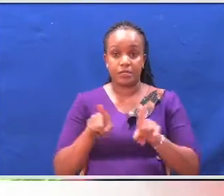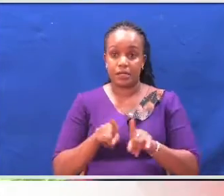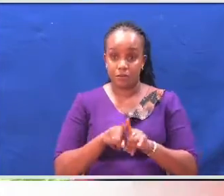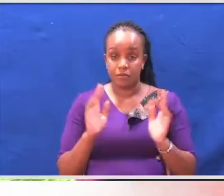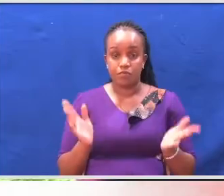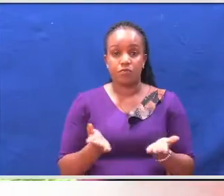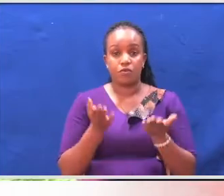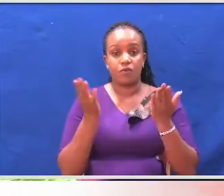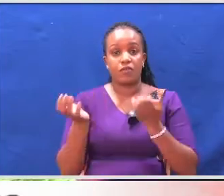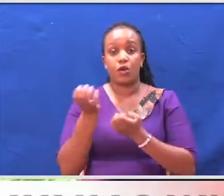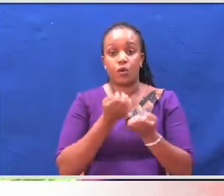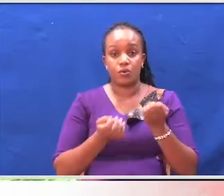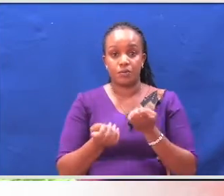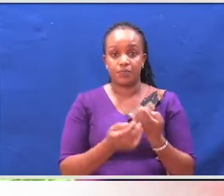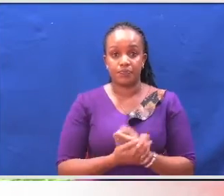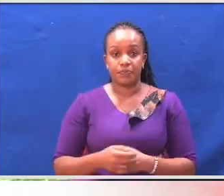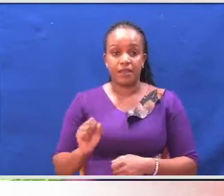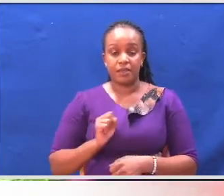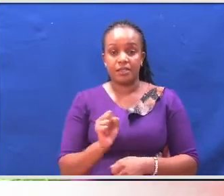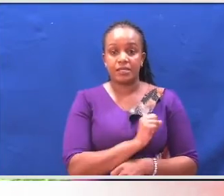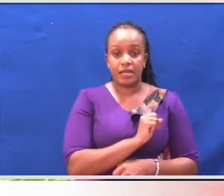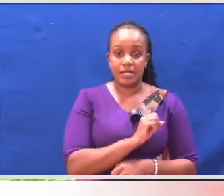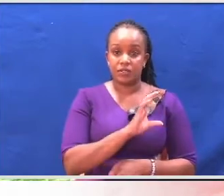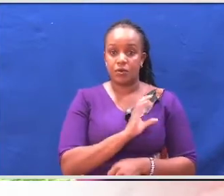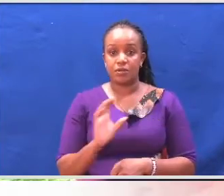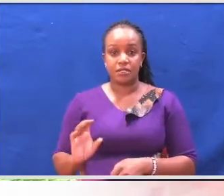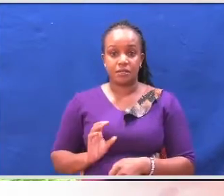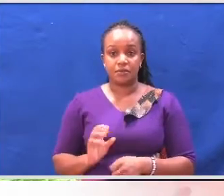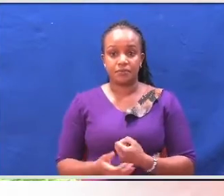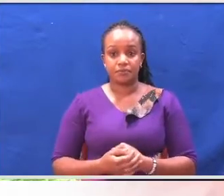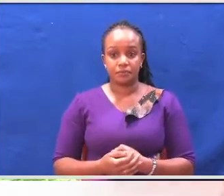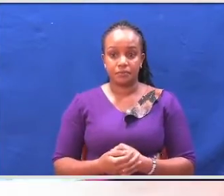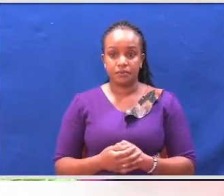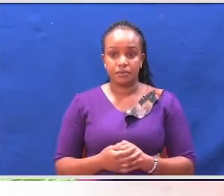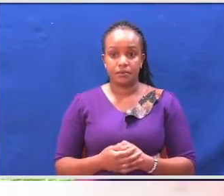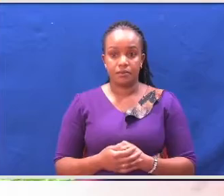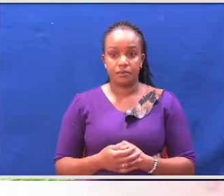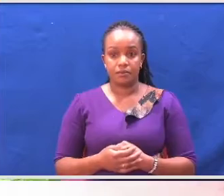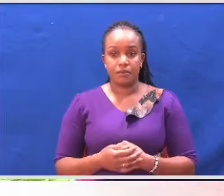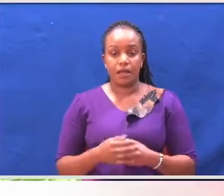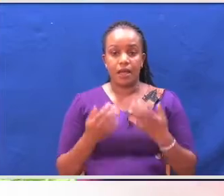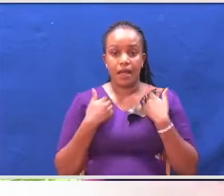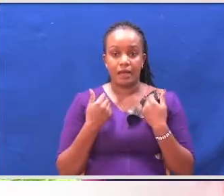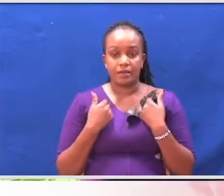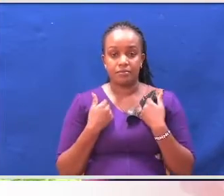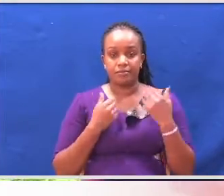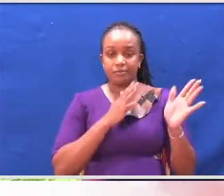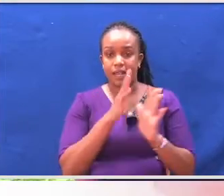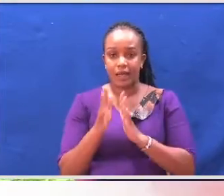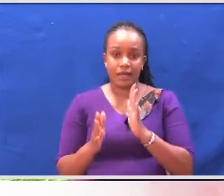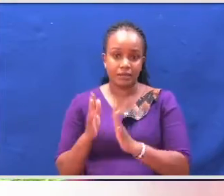The receiver told the Senate committee that they had not yet settled on any